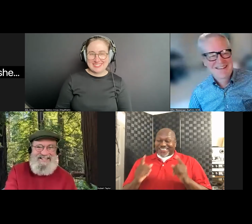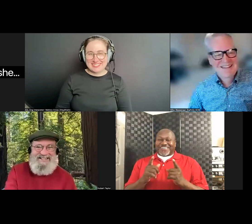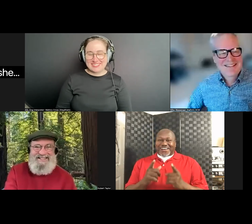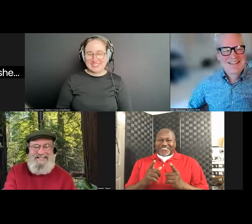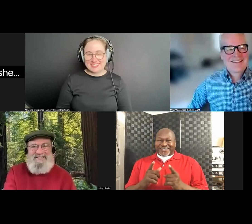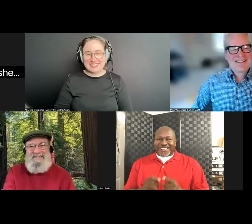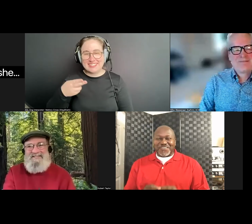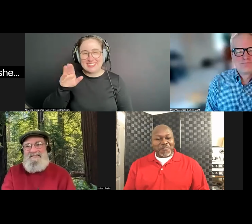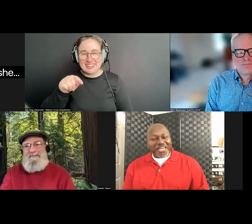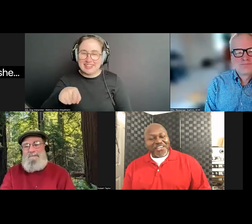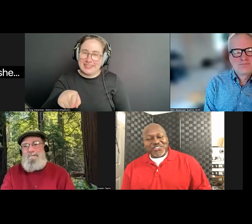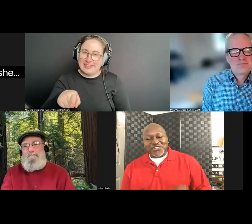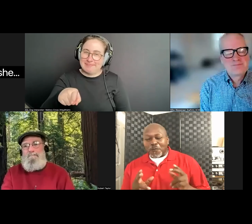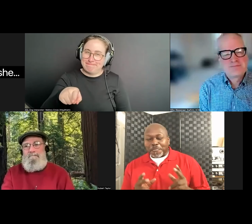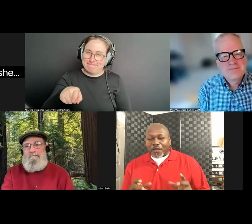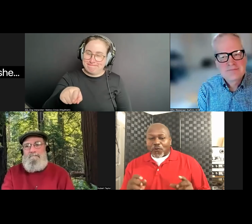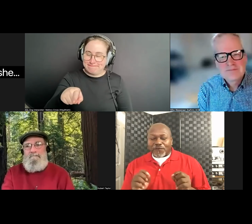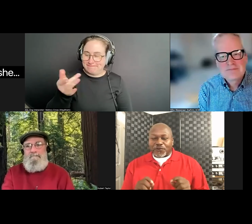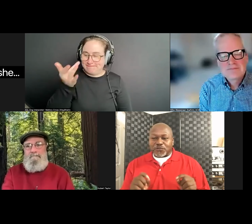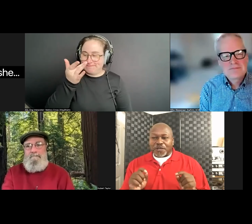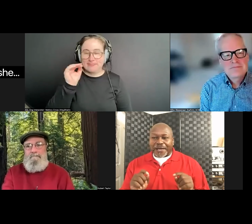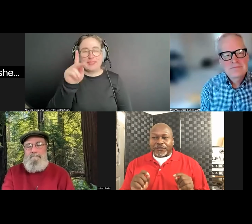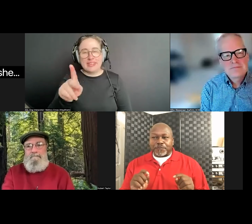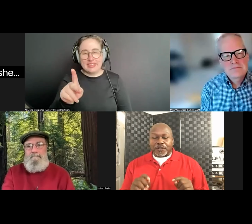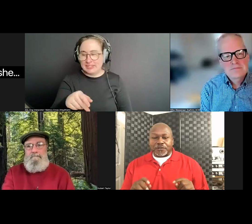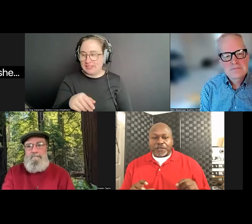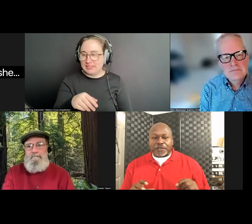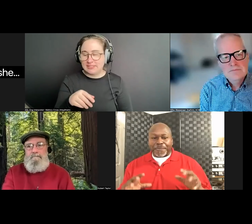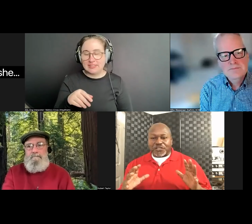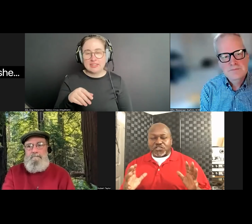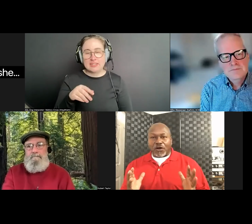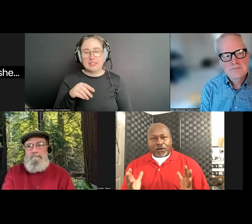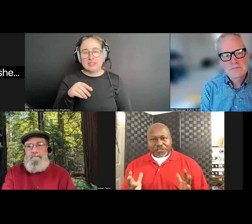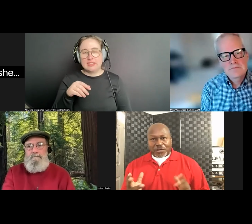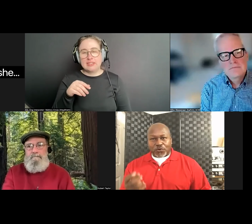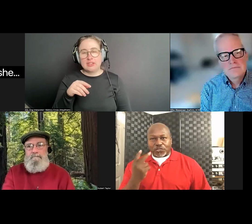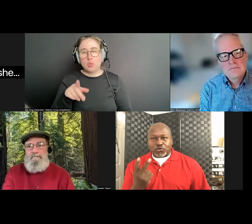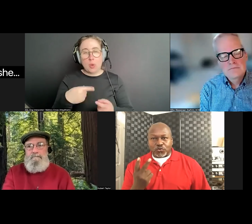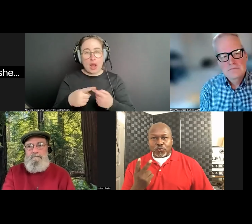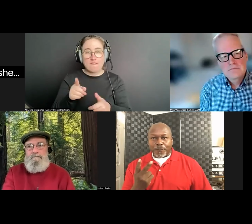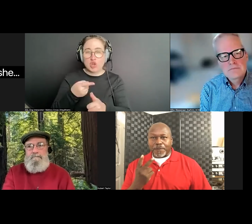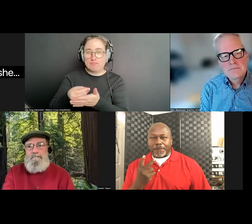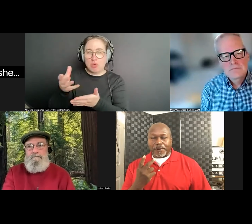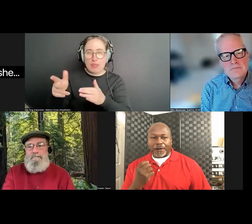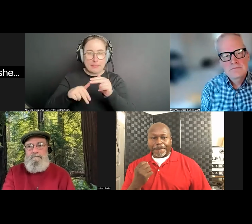Yeah, you got me. Yeah. So when I first got the building and I saw all this, I wanted two